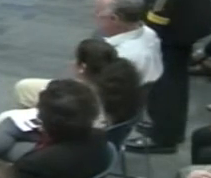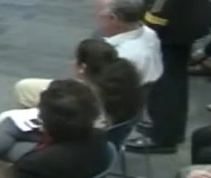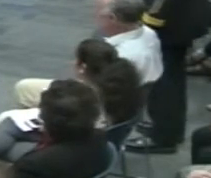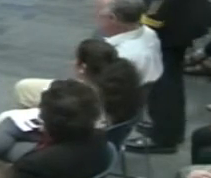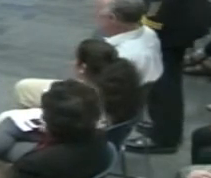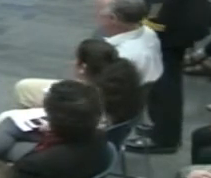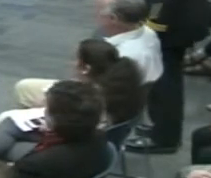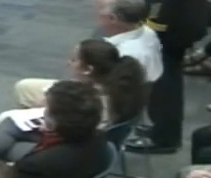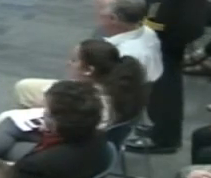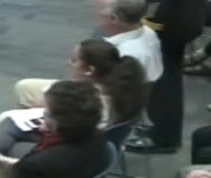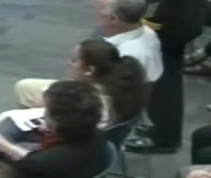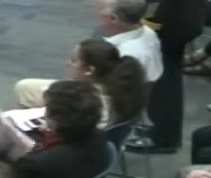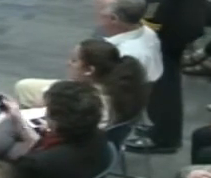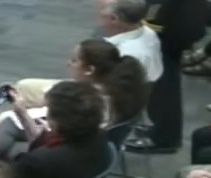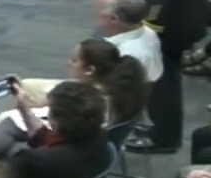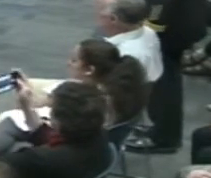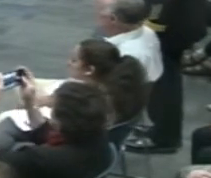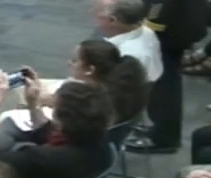Detail.